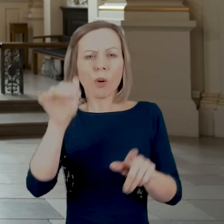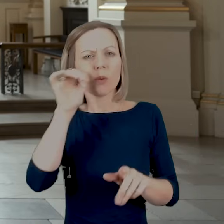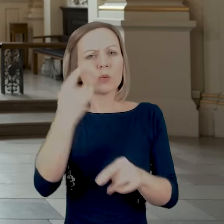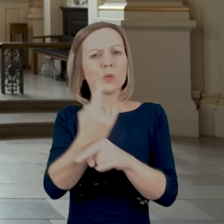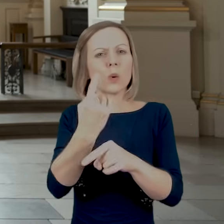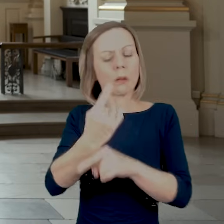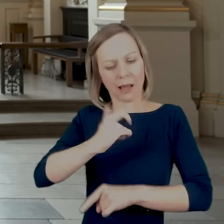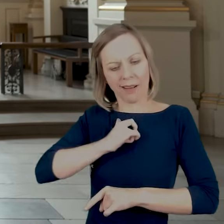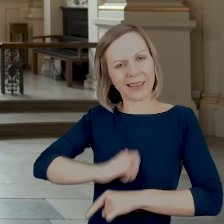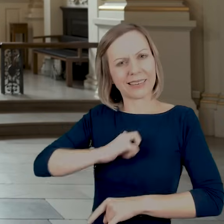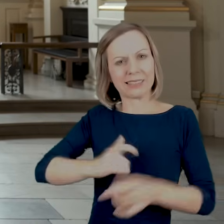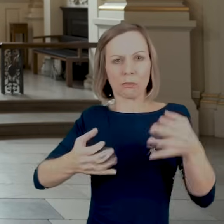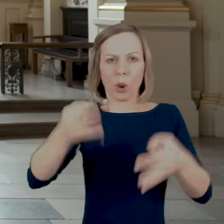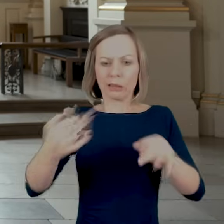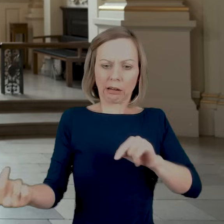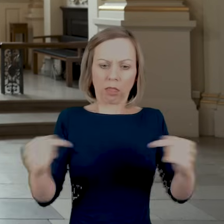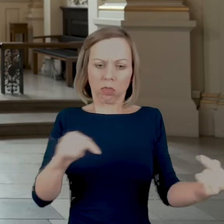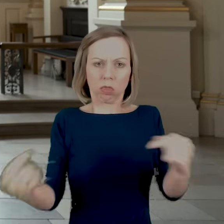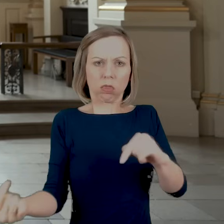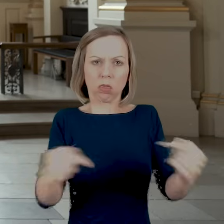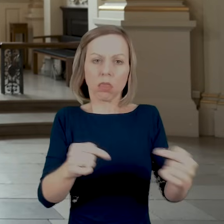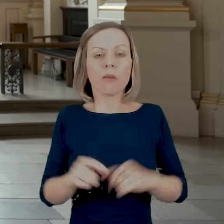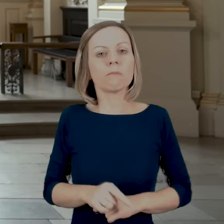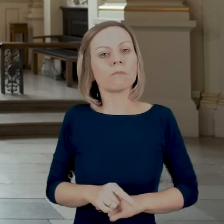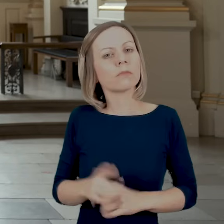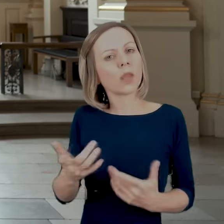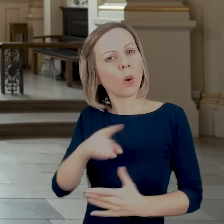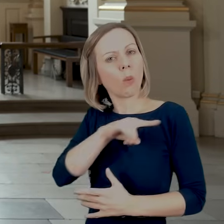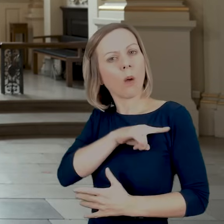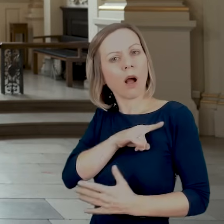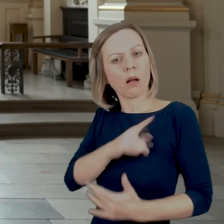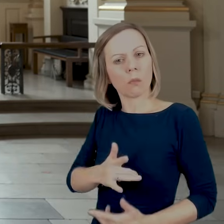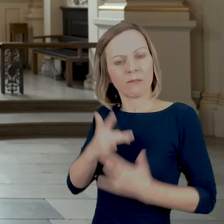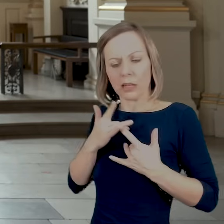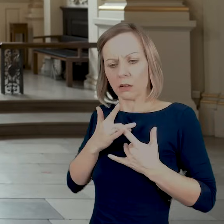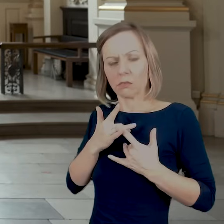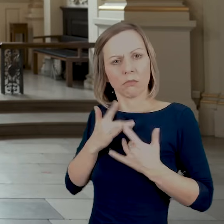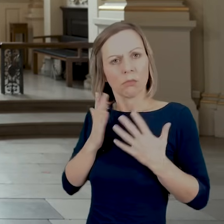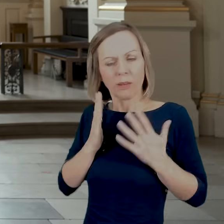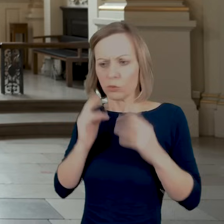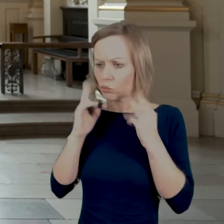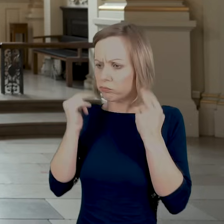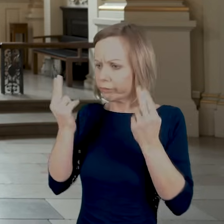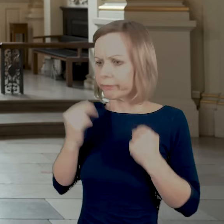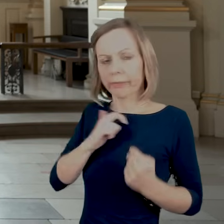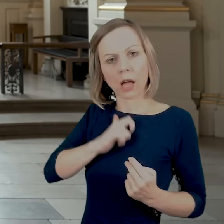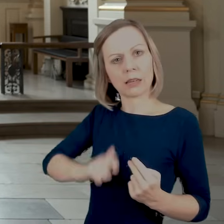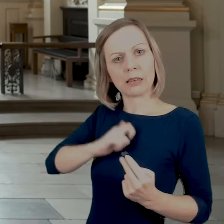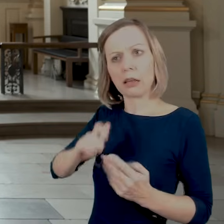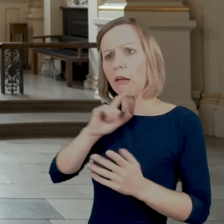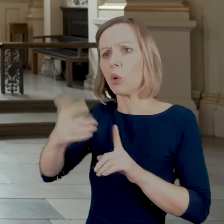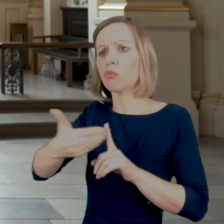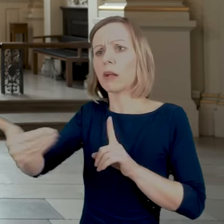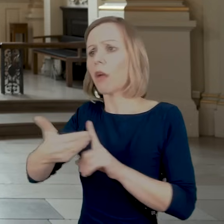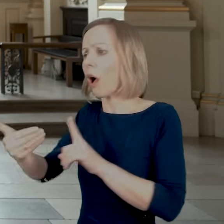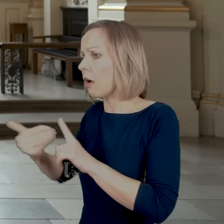challenging conundrums of our day. I'm referring to the battles over identity politics. It sometimes feels our